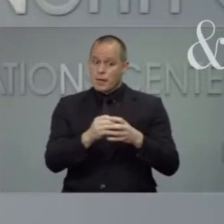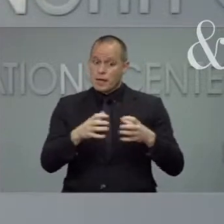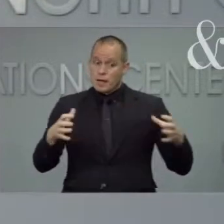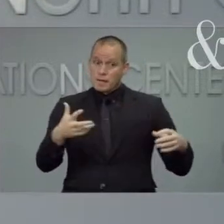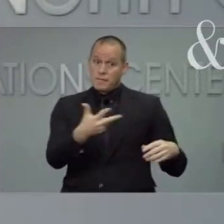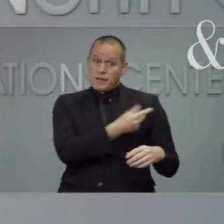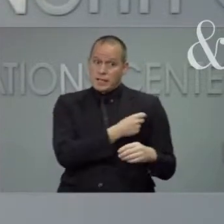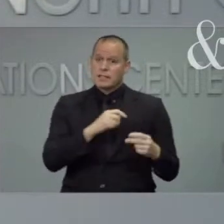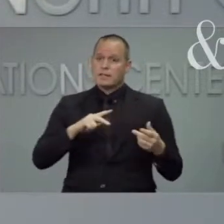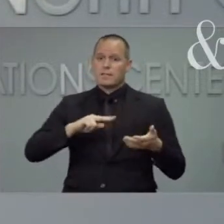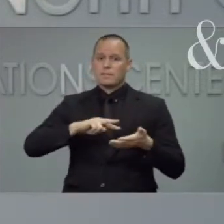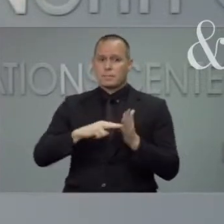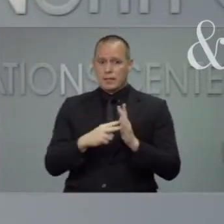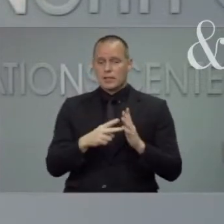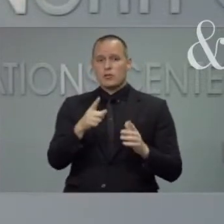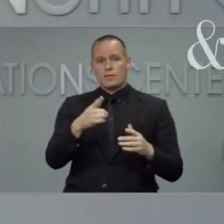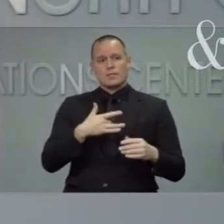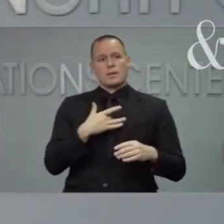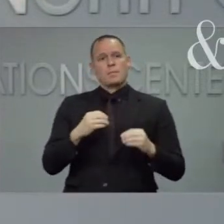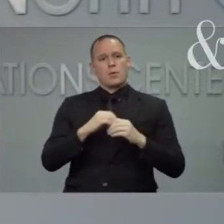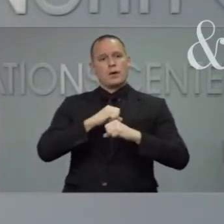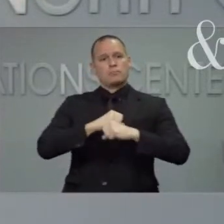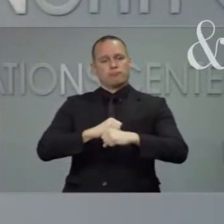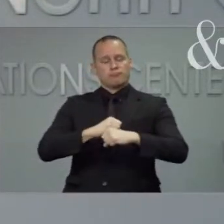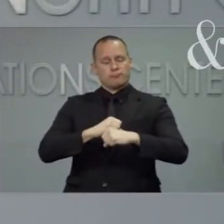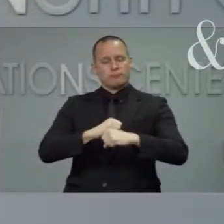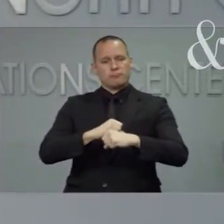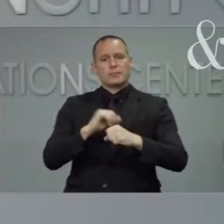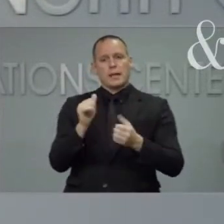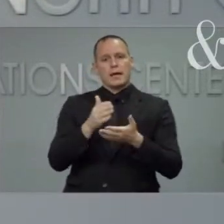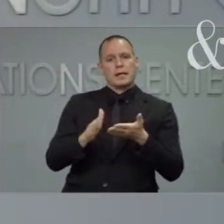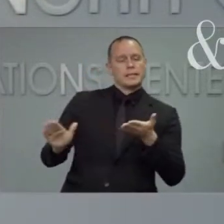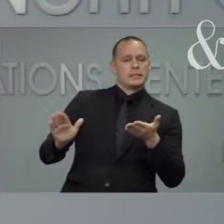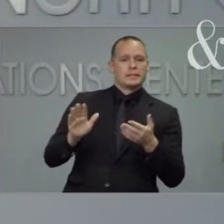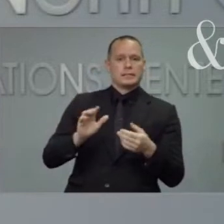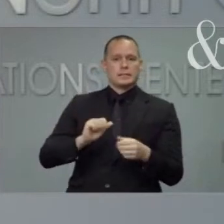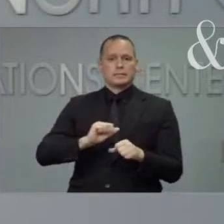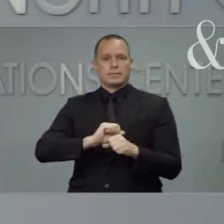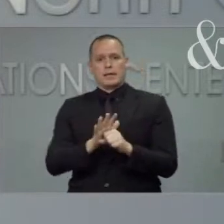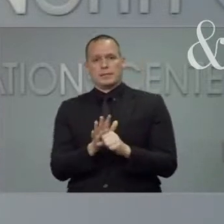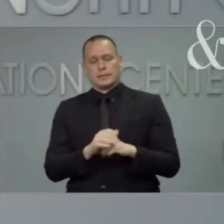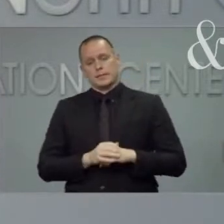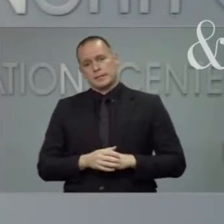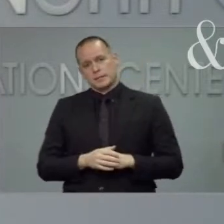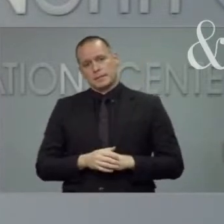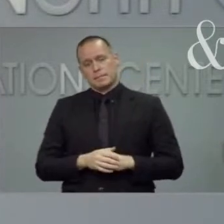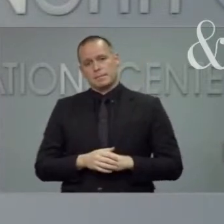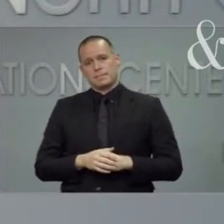vaccinated, the better off that we are, and we're continuing to push toward that. Next question, please.